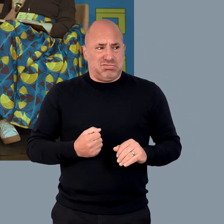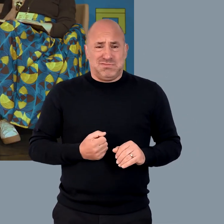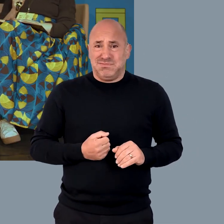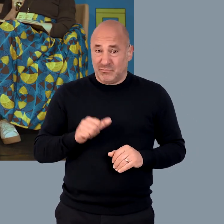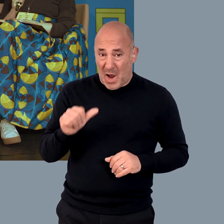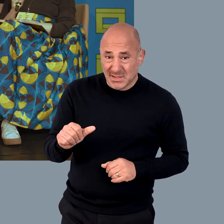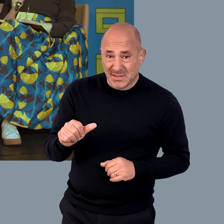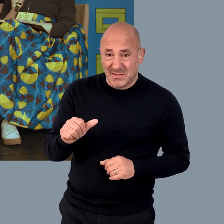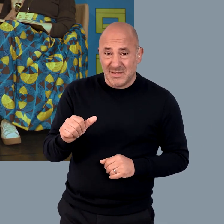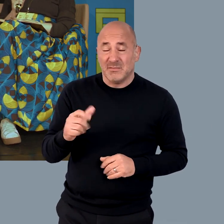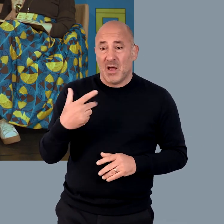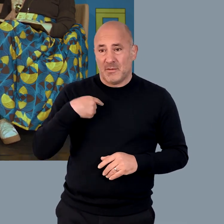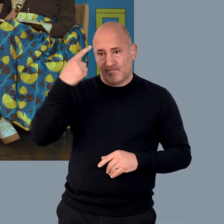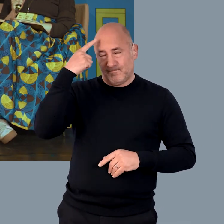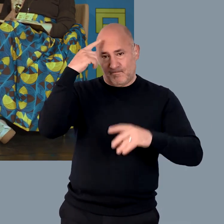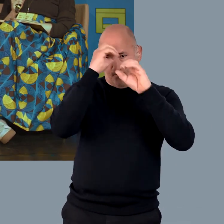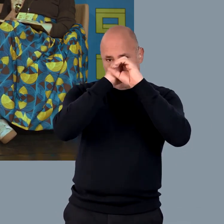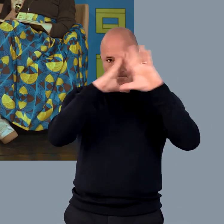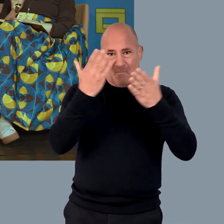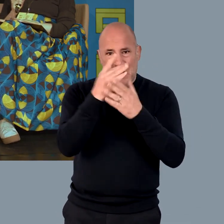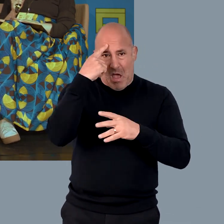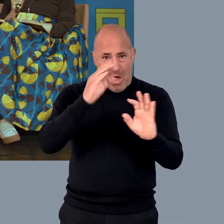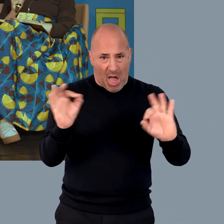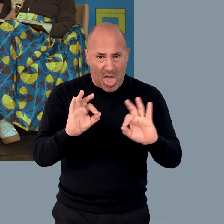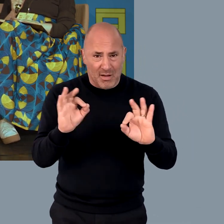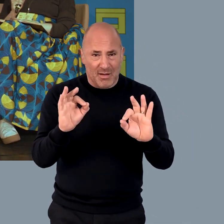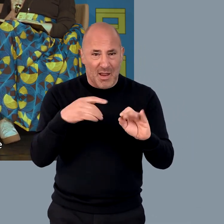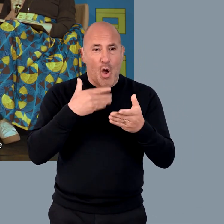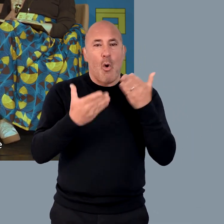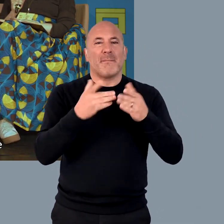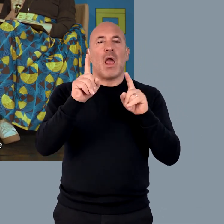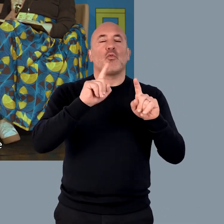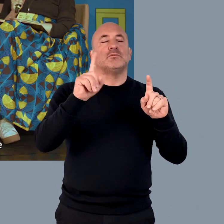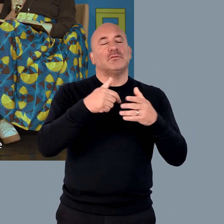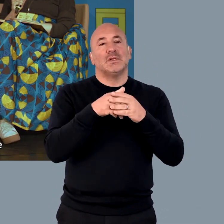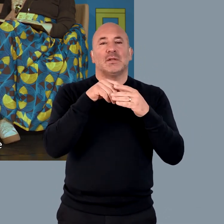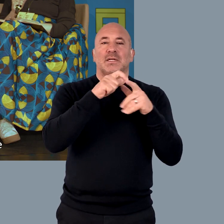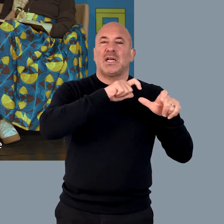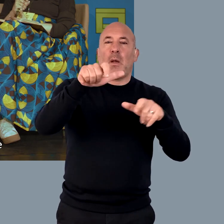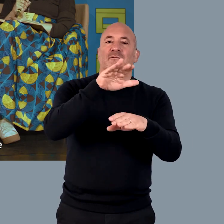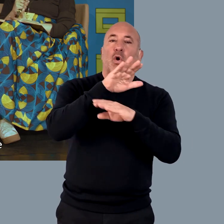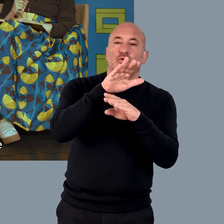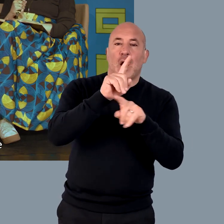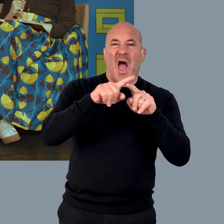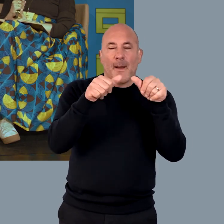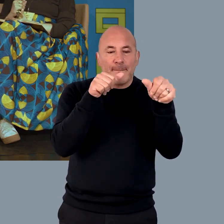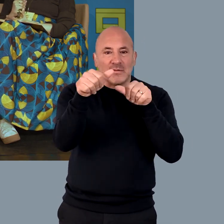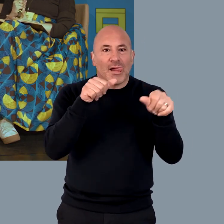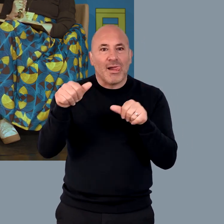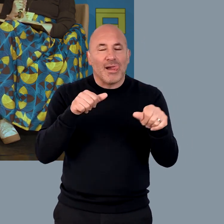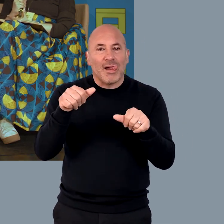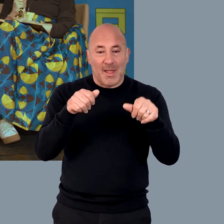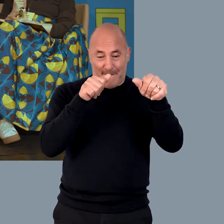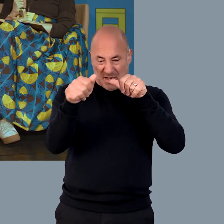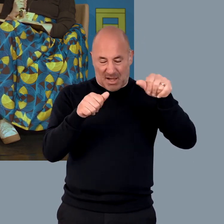bit. Absolutely. But if we don't have a clear picture in mind, I always compare a sustainable future to doing